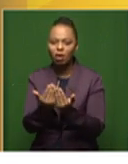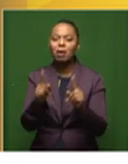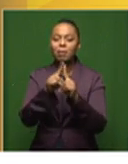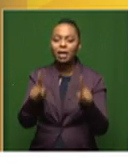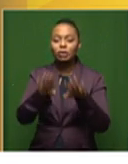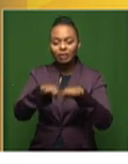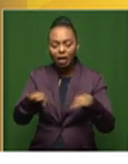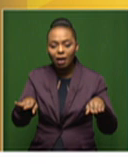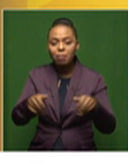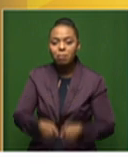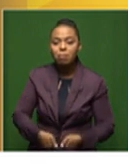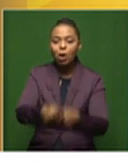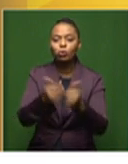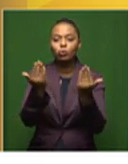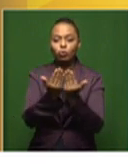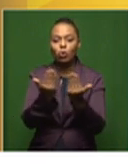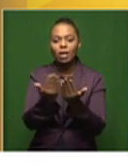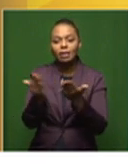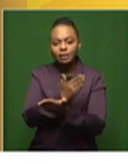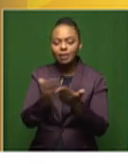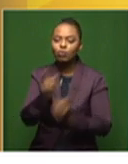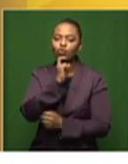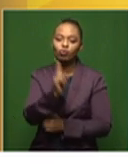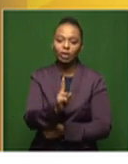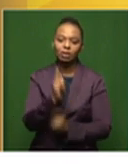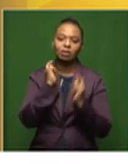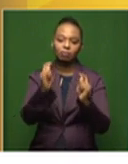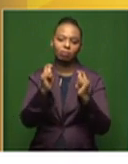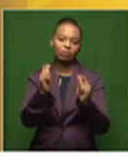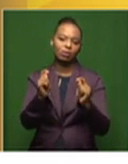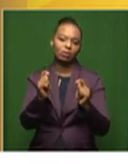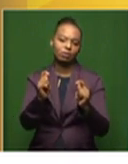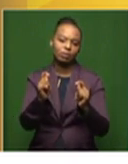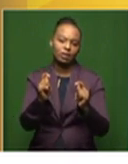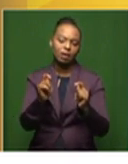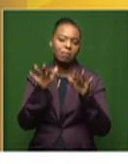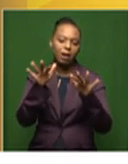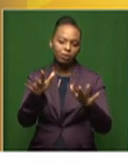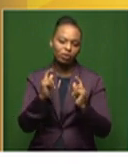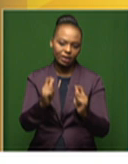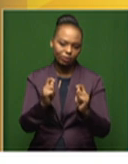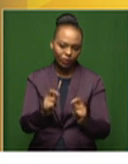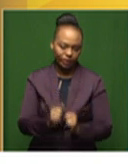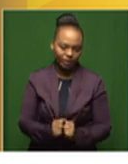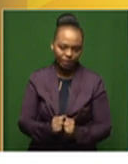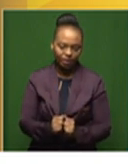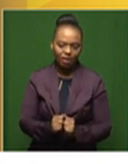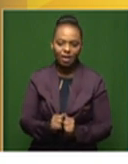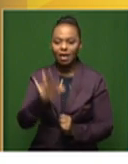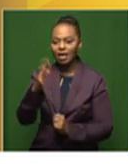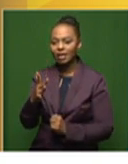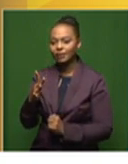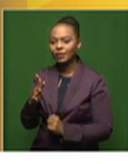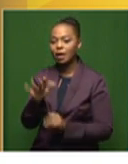to go to school, some of them have to use public transport. We all know if children have to go to school, some of them have to share